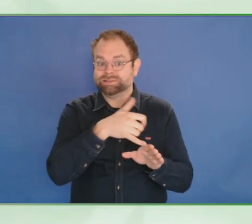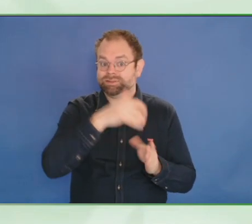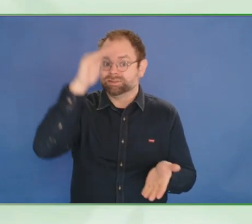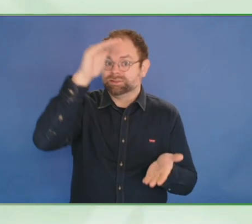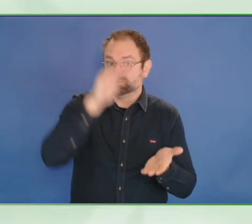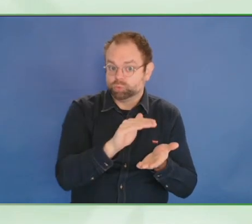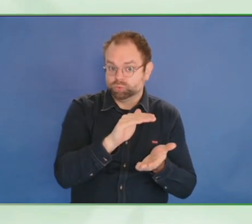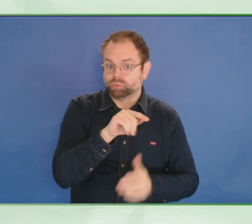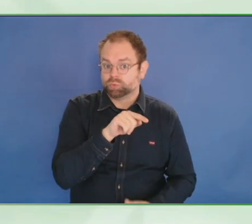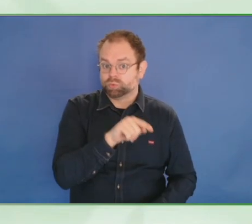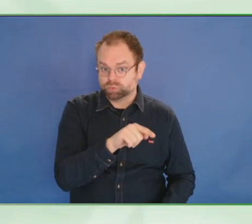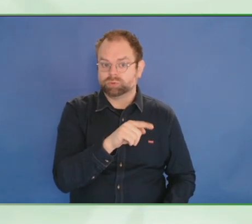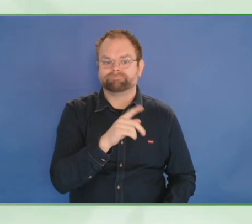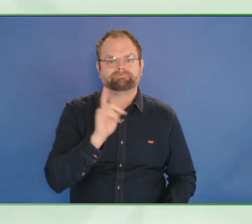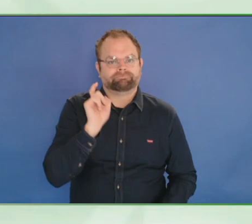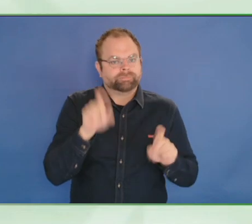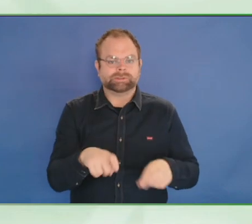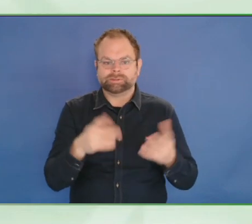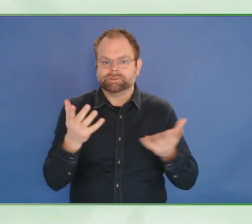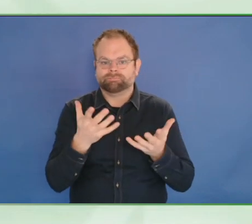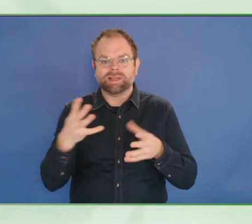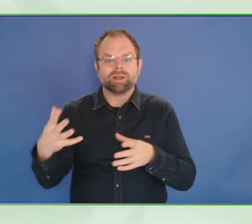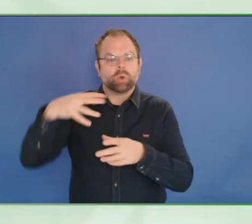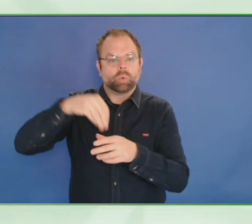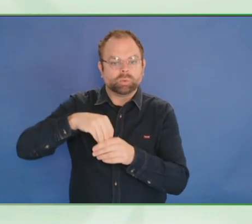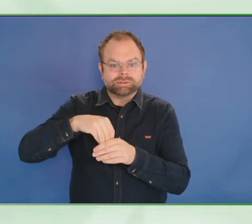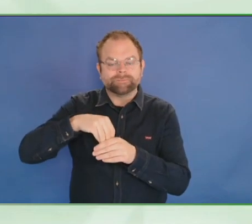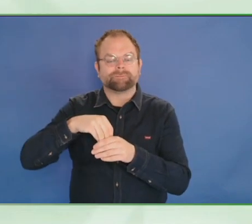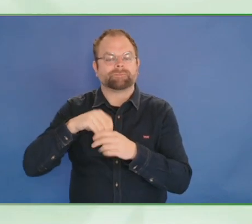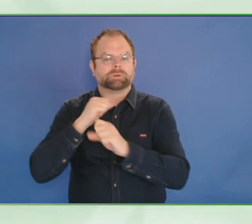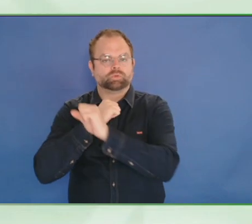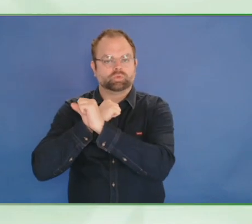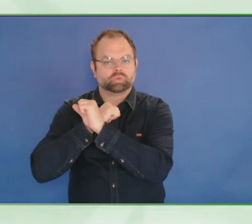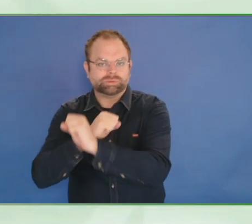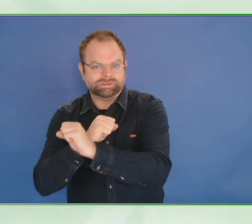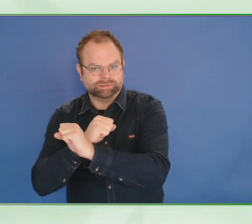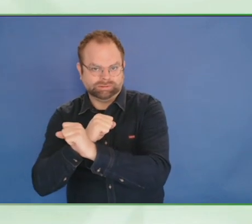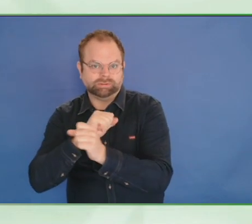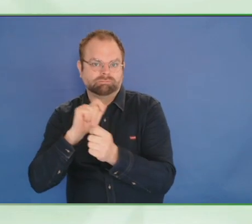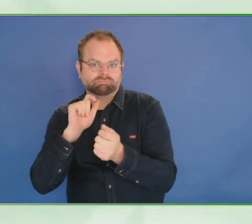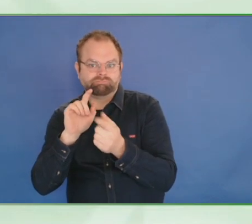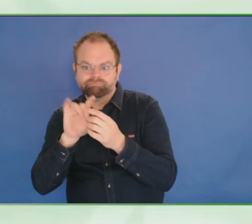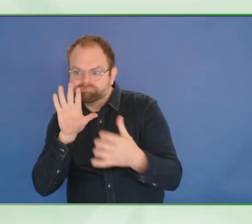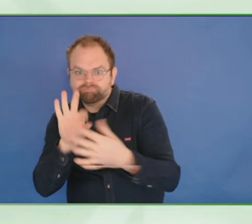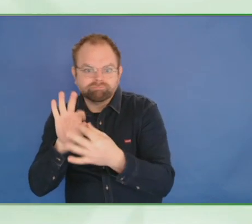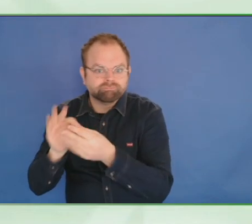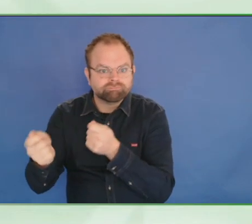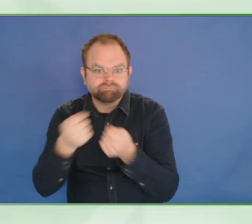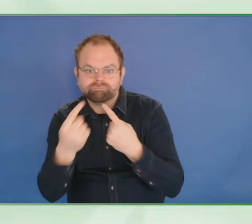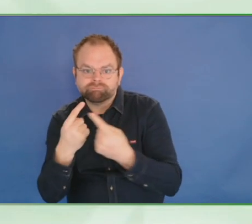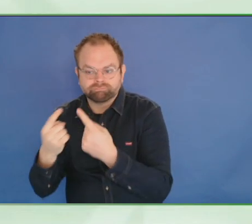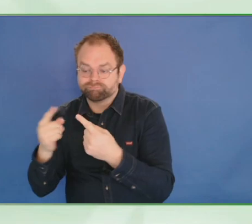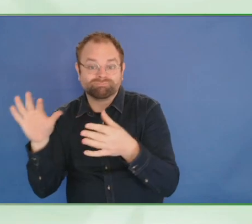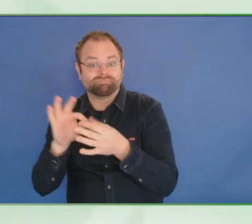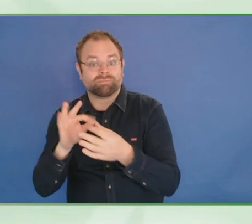continue training and employment for persons with disabilities during humanitarian crises. We will have